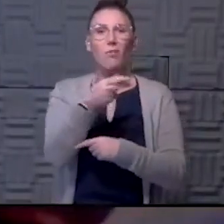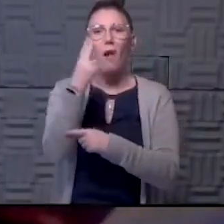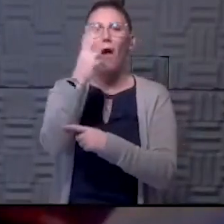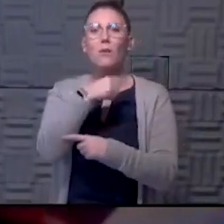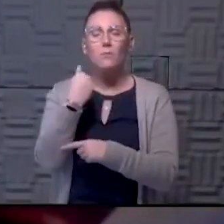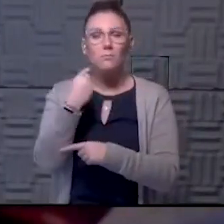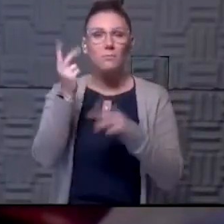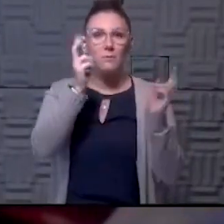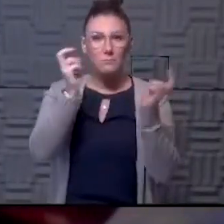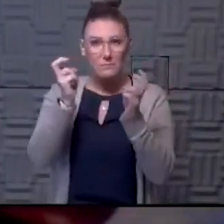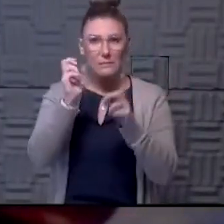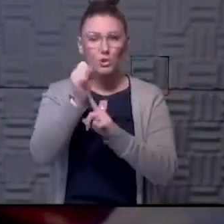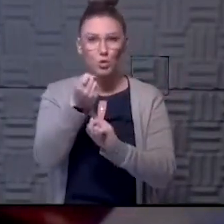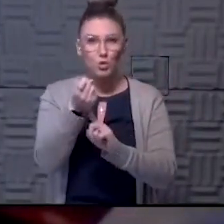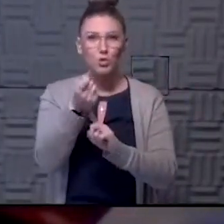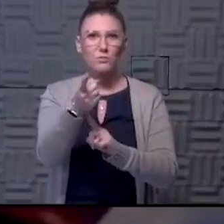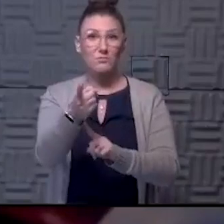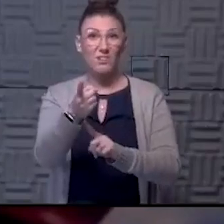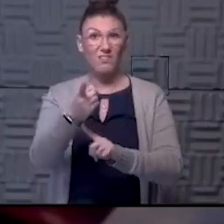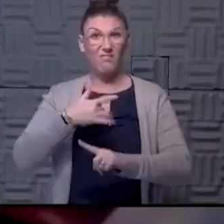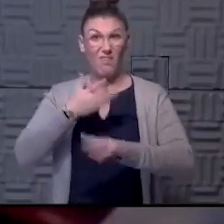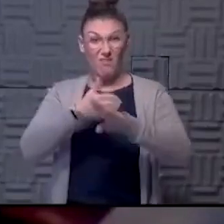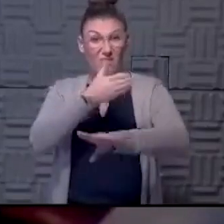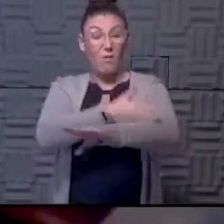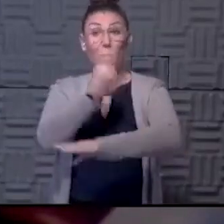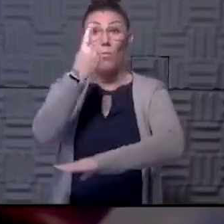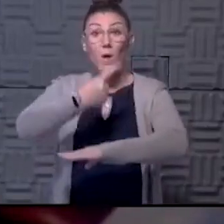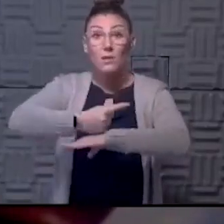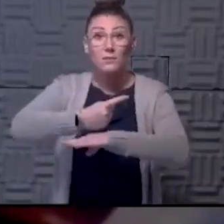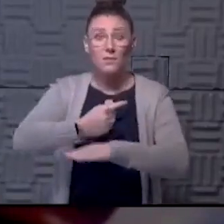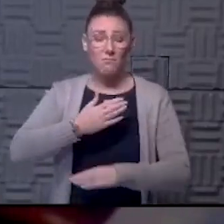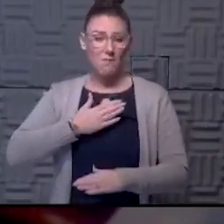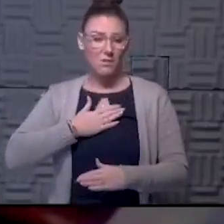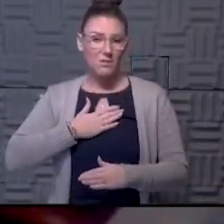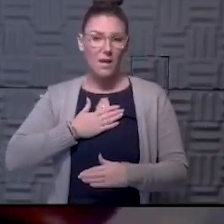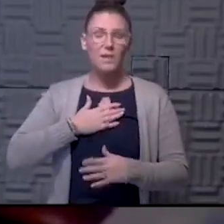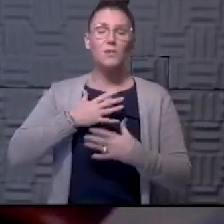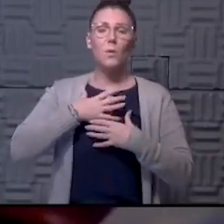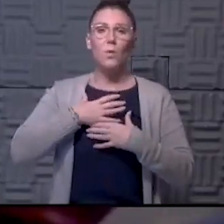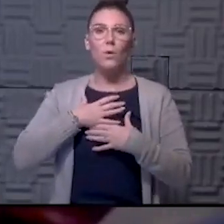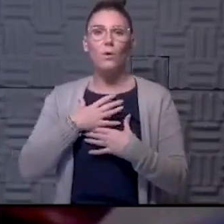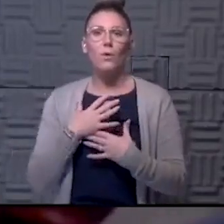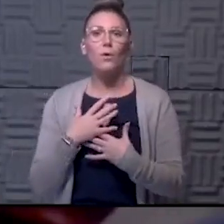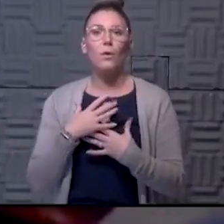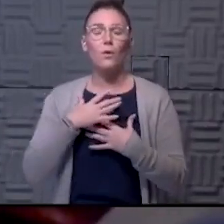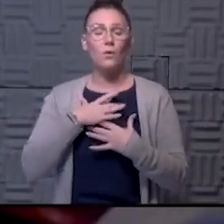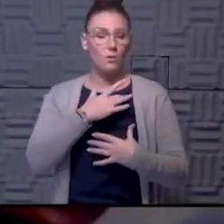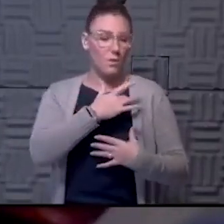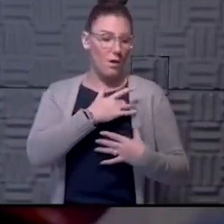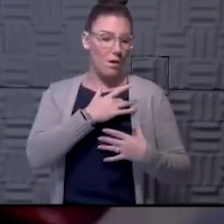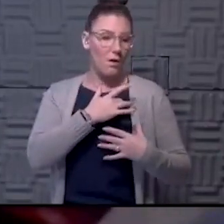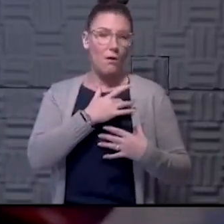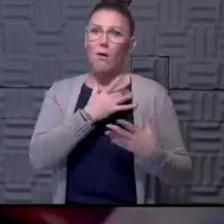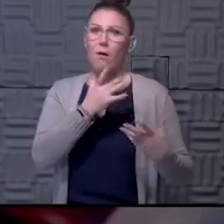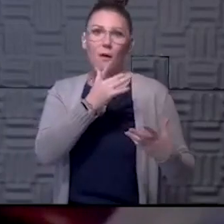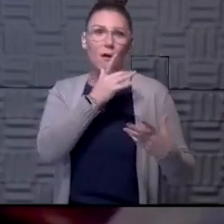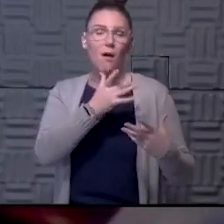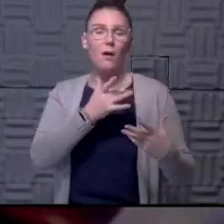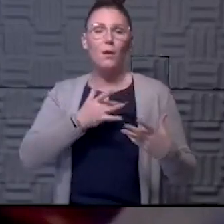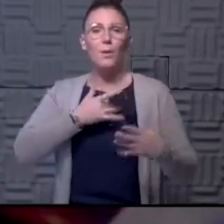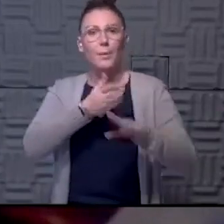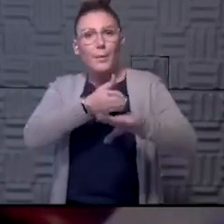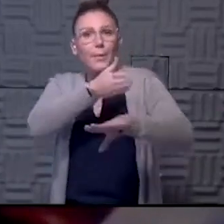factors. Paul felt better within a day. My chest wasn't as tight. The heart issue wasn't what it felt